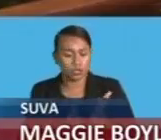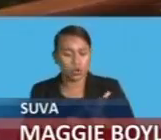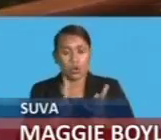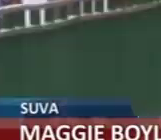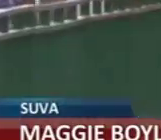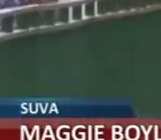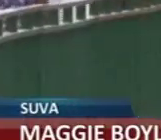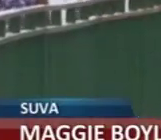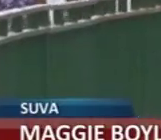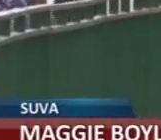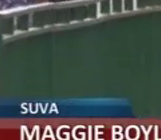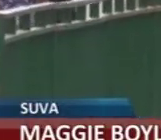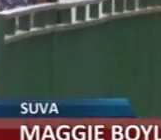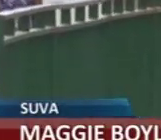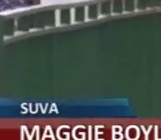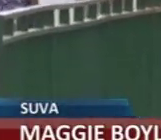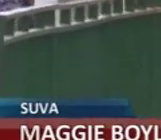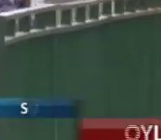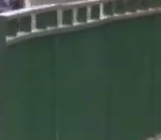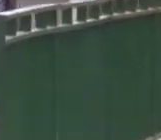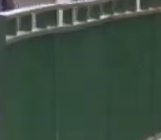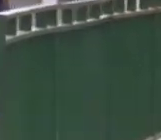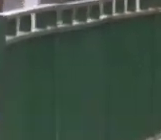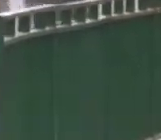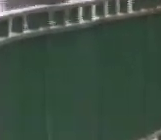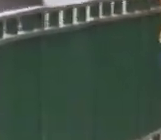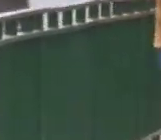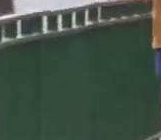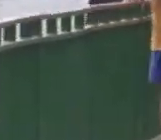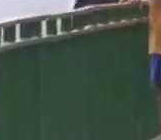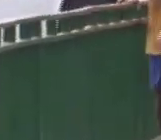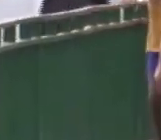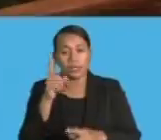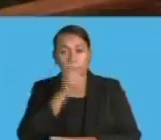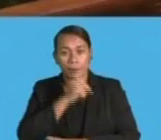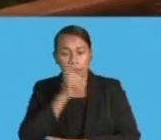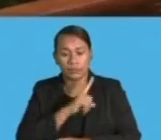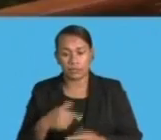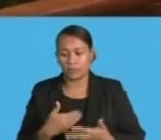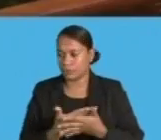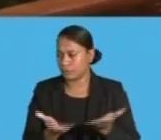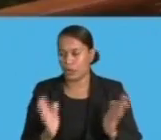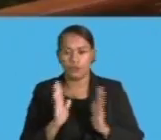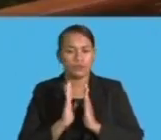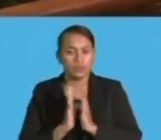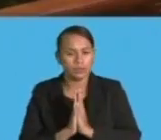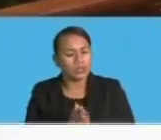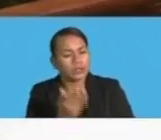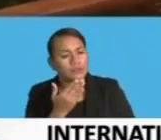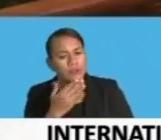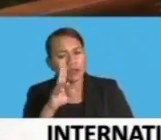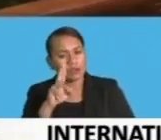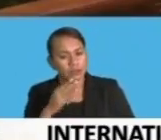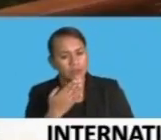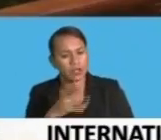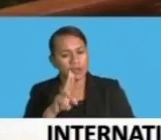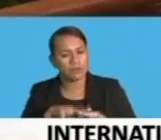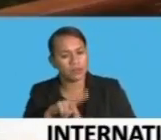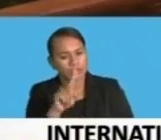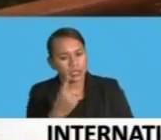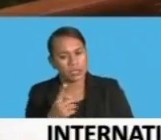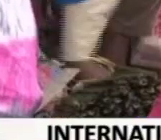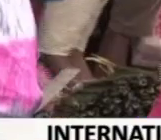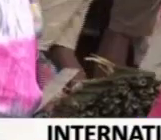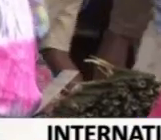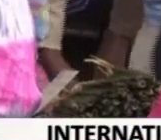internationally recognized day and celebration and support of Indigenous peoples. The opposition leader reiterating the importance of acknowledging the